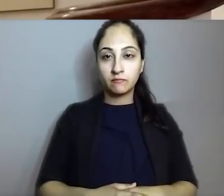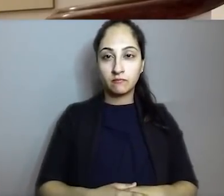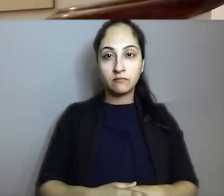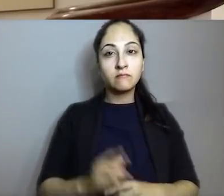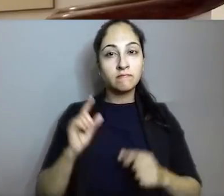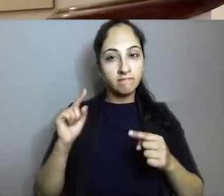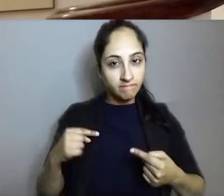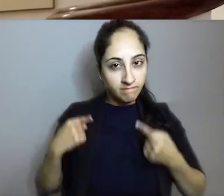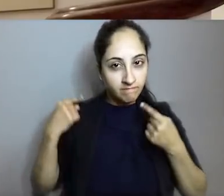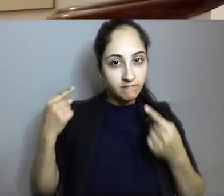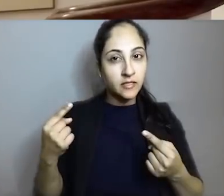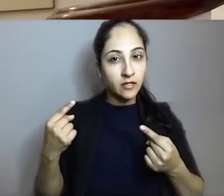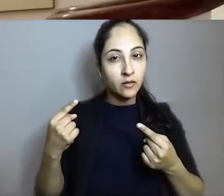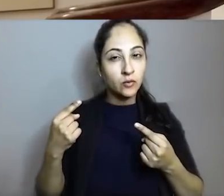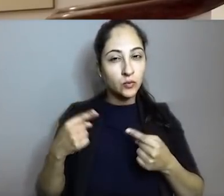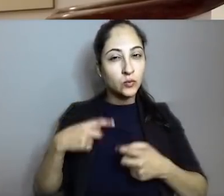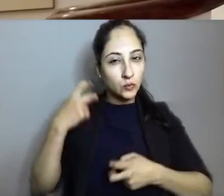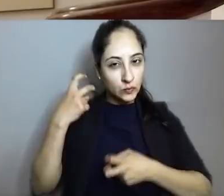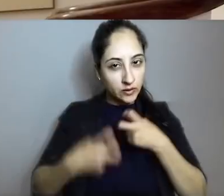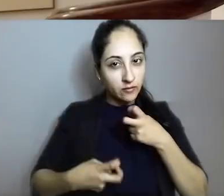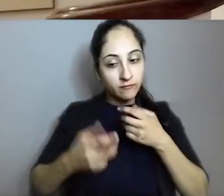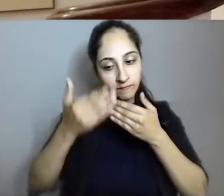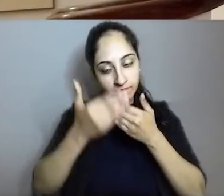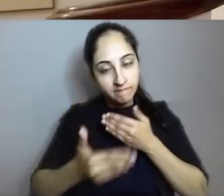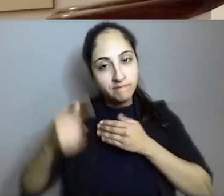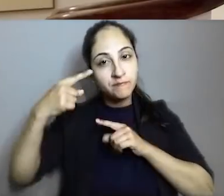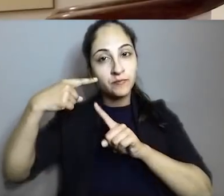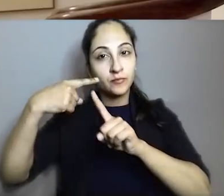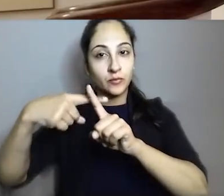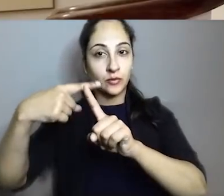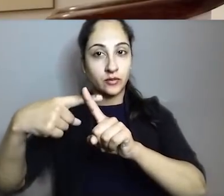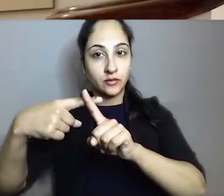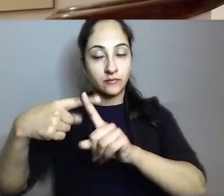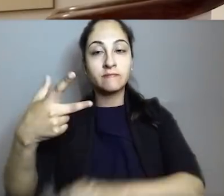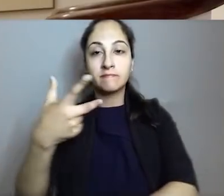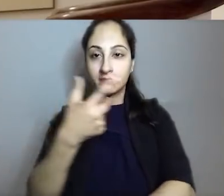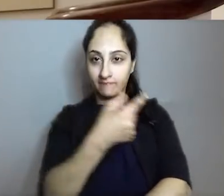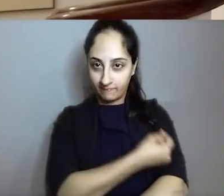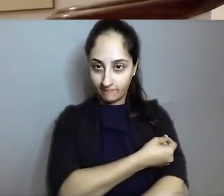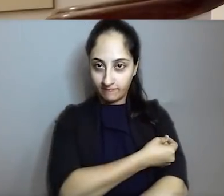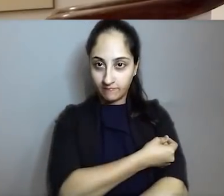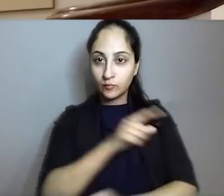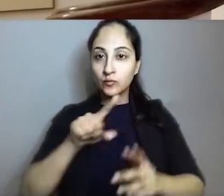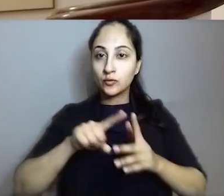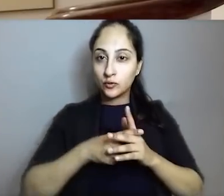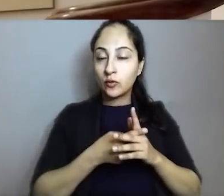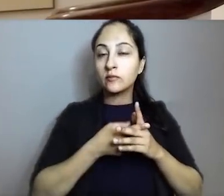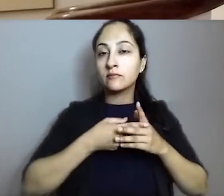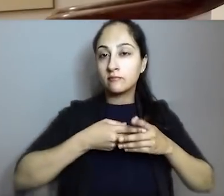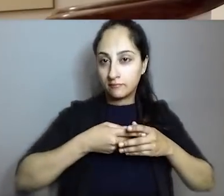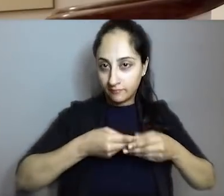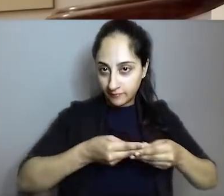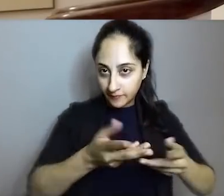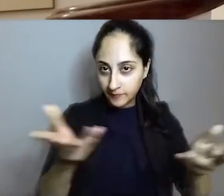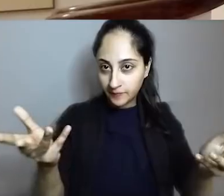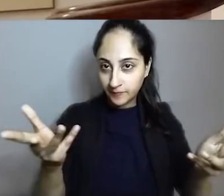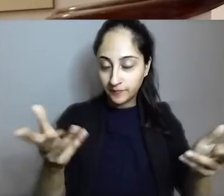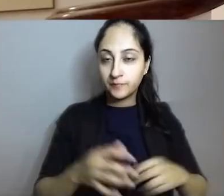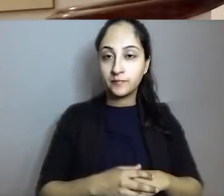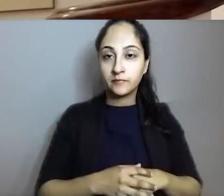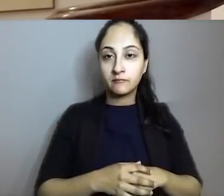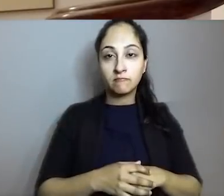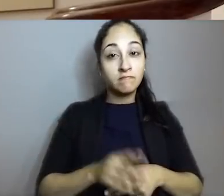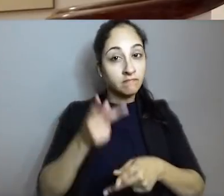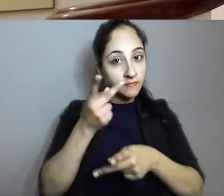As you will all know, there is some light at the end of this tunnel, with new vaccines being brought to market over the last